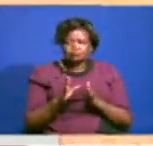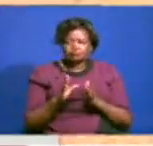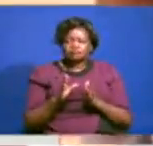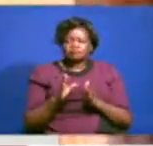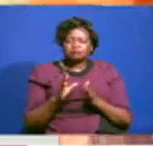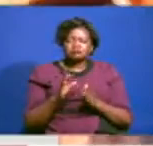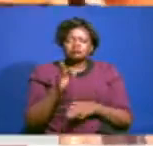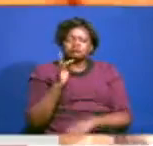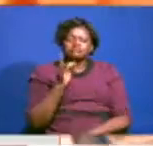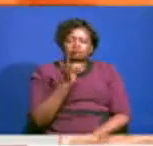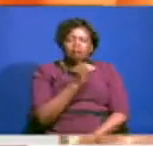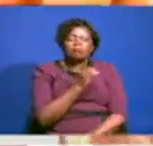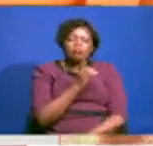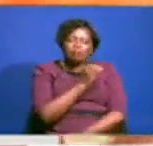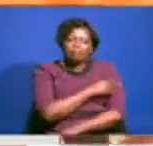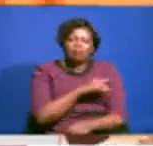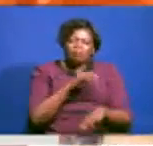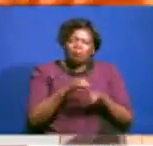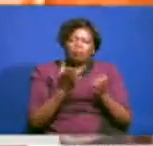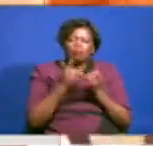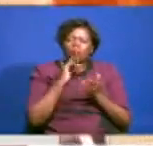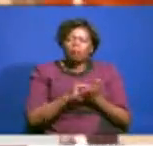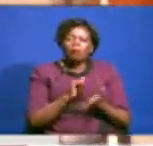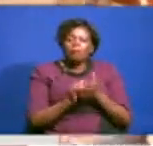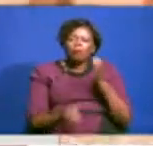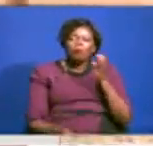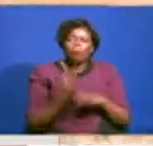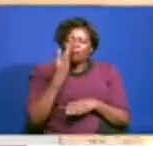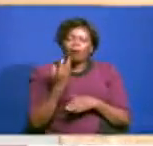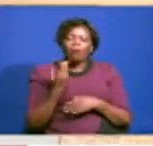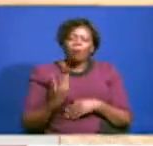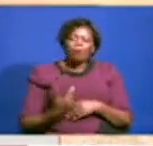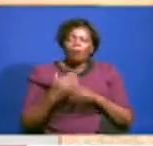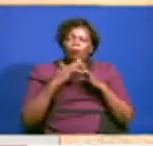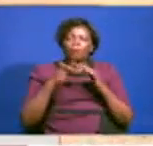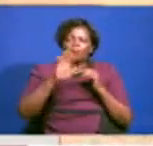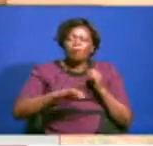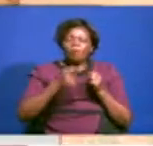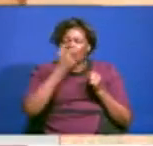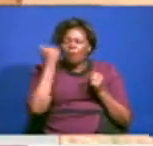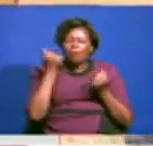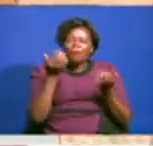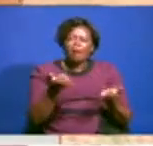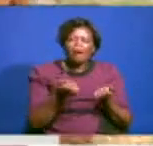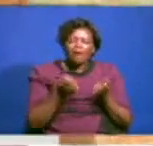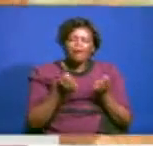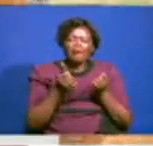David Waweru, said the establishment of the slaughterhouse in the area was informed by the need to regulate the